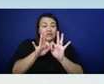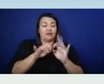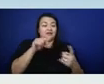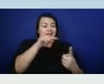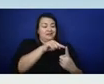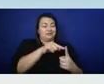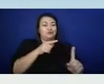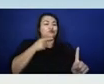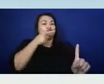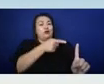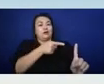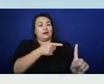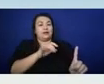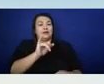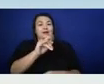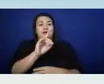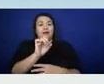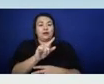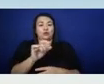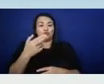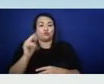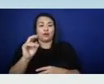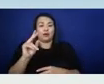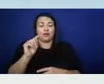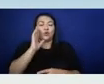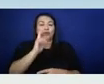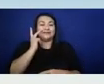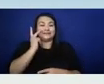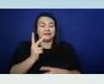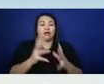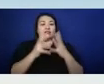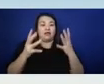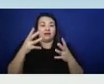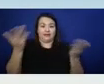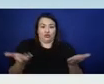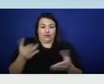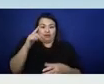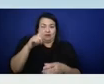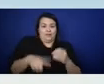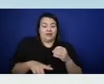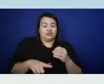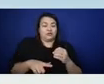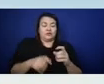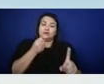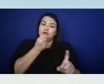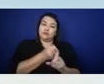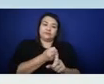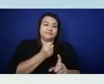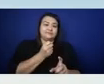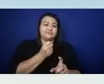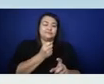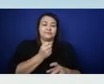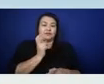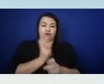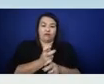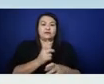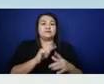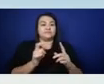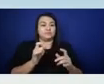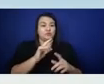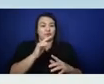billion, as I mentioned earlier, for the $15 billion for the Targeted EIDL grant. for those hardest hit and underserved communities. And that's